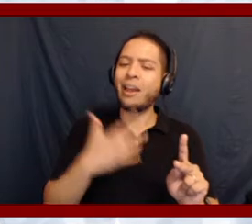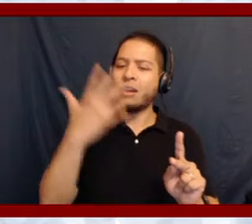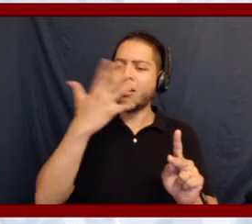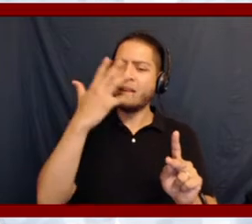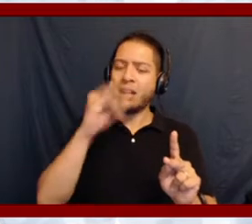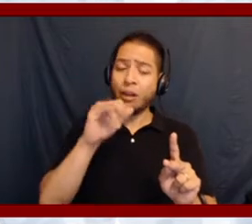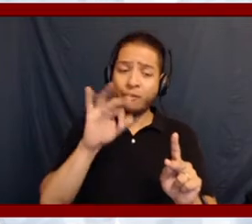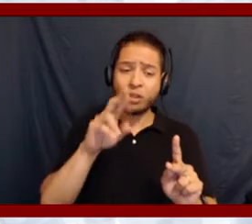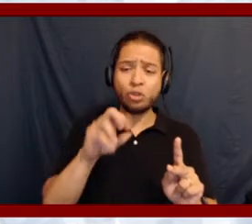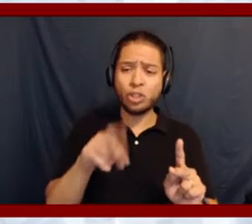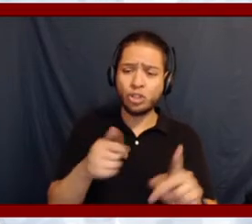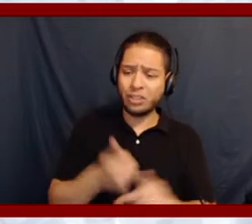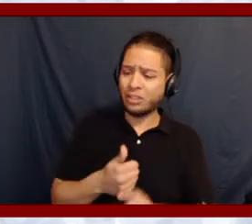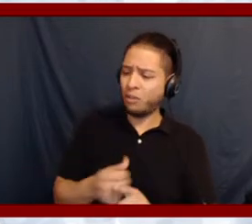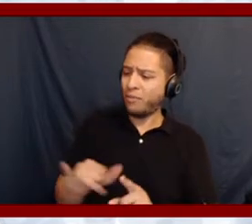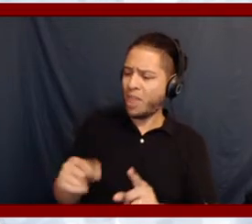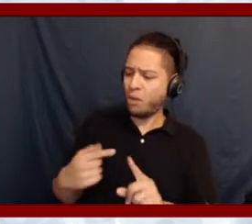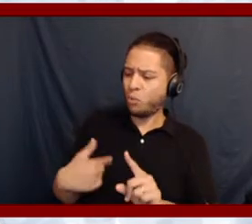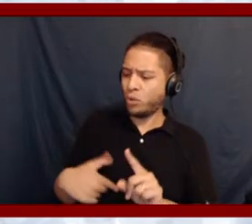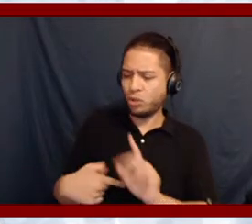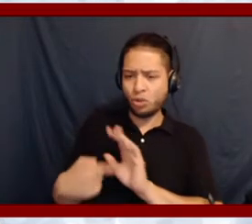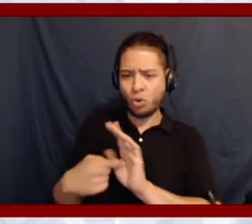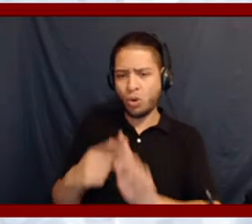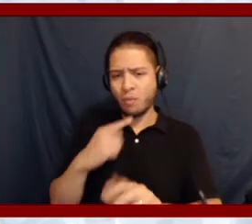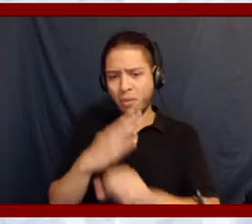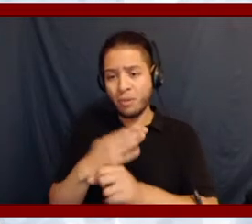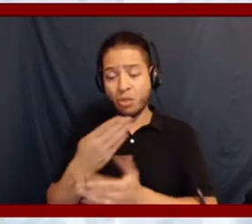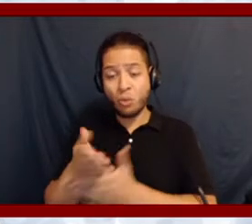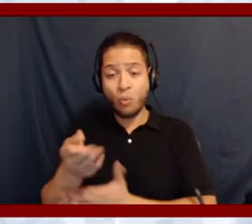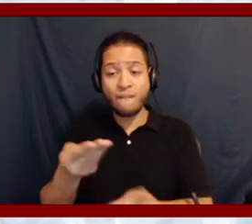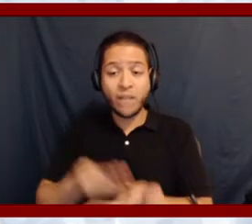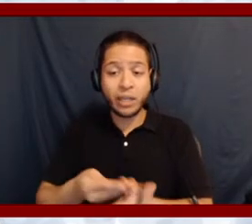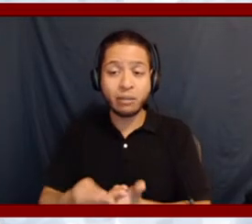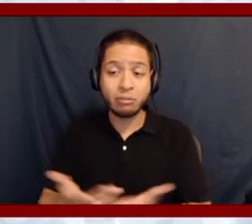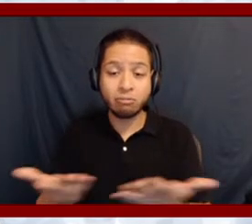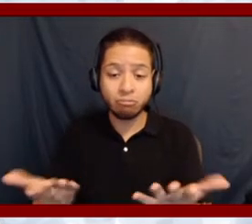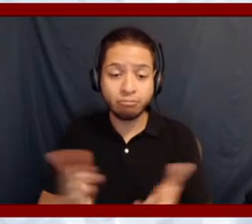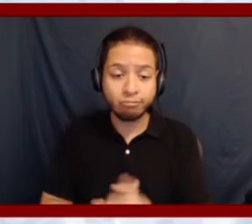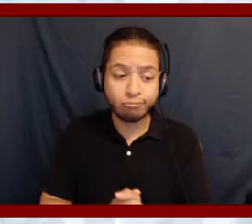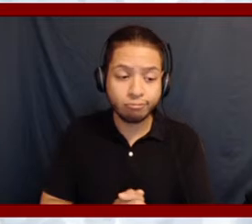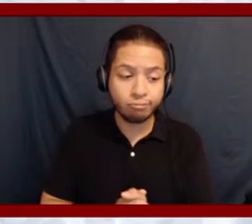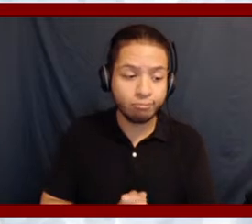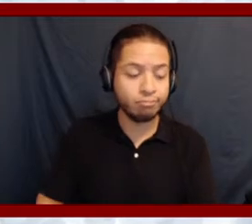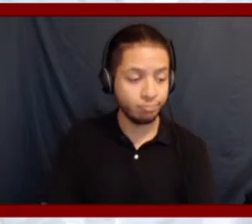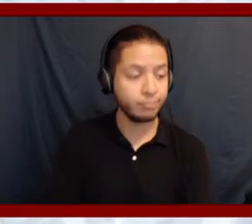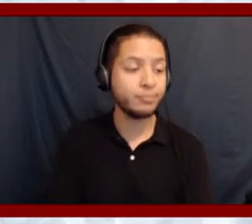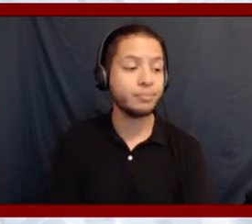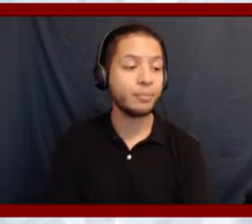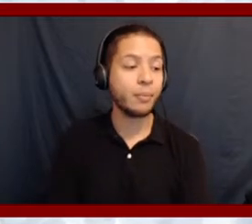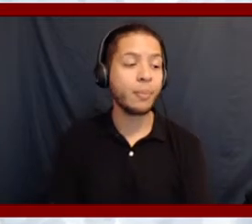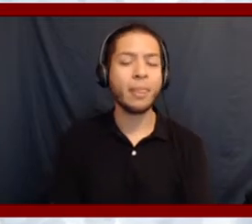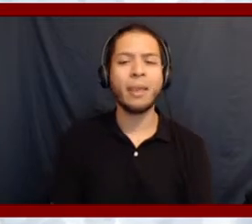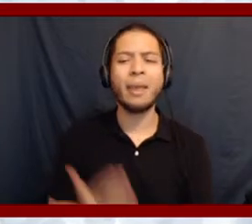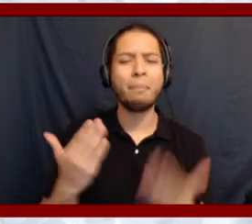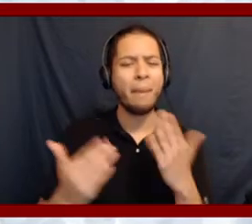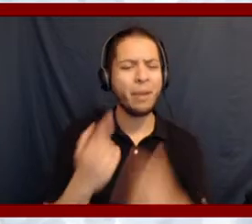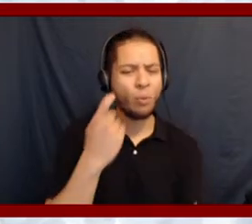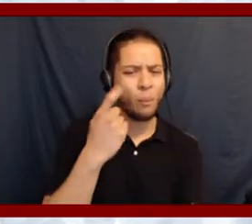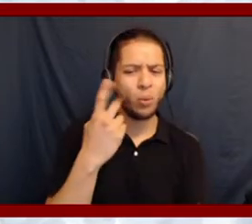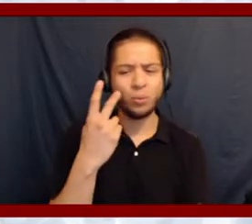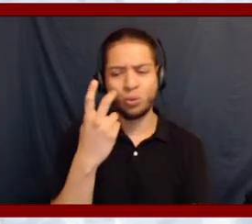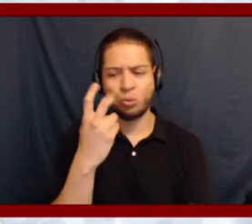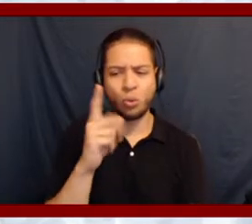and we get it and we're working on it. Thank you. Thank you. I'm hoping we can get to maybe one or two more questions